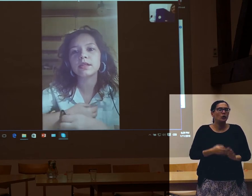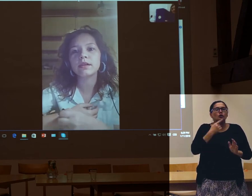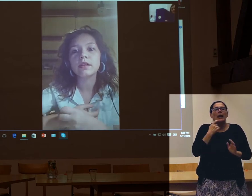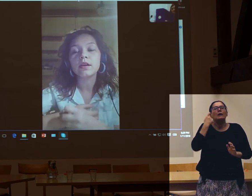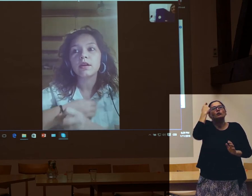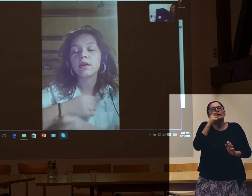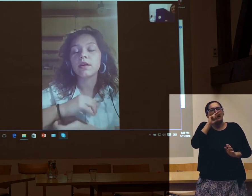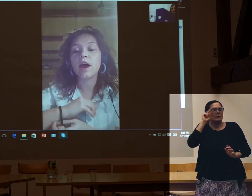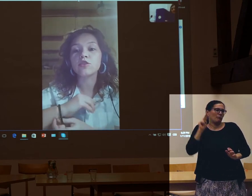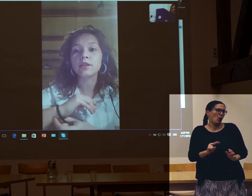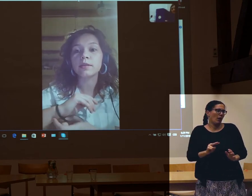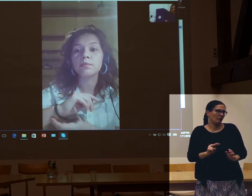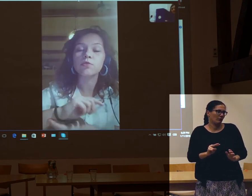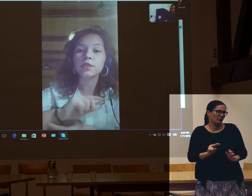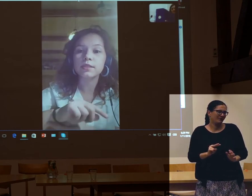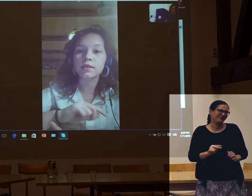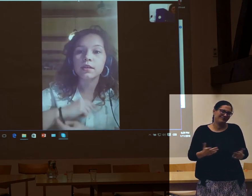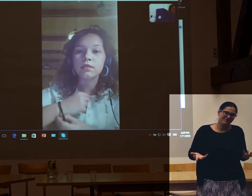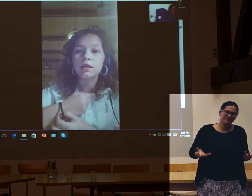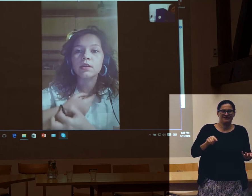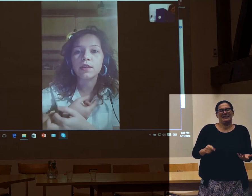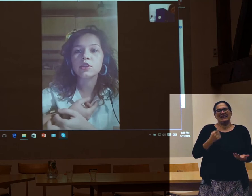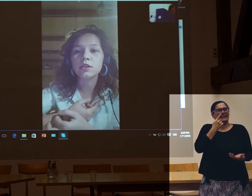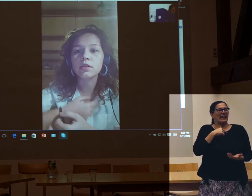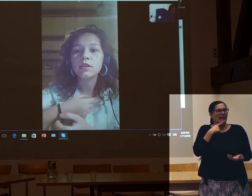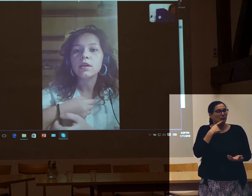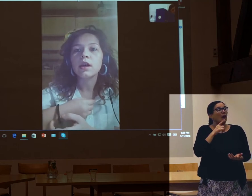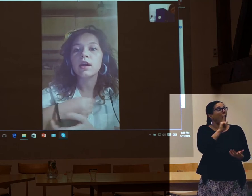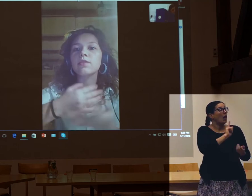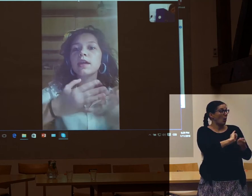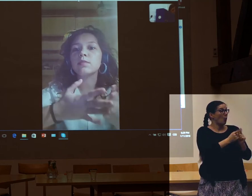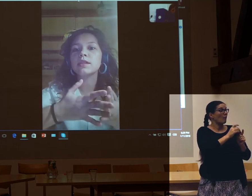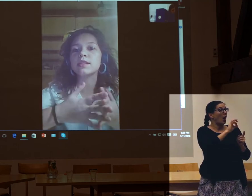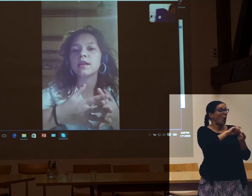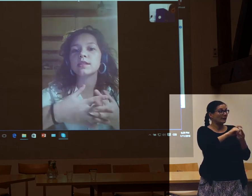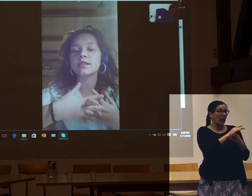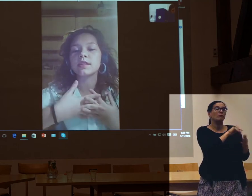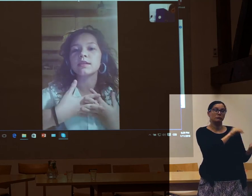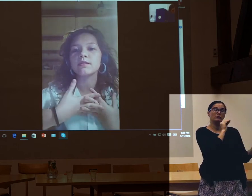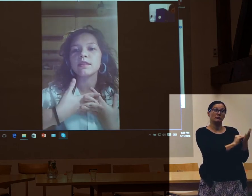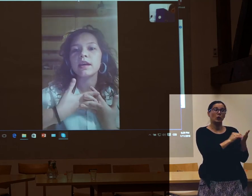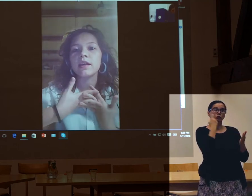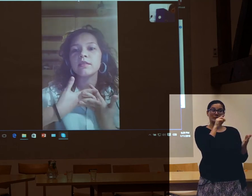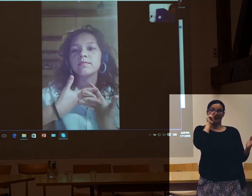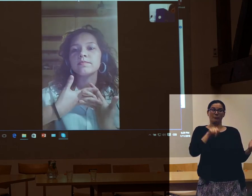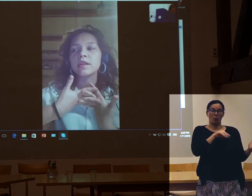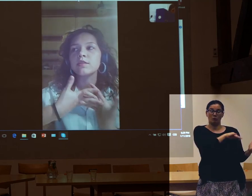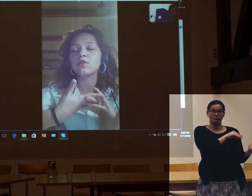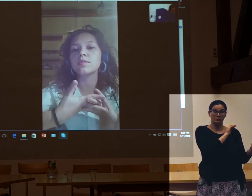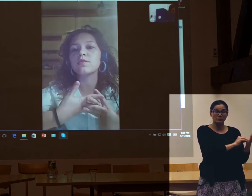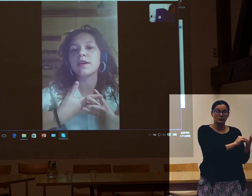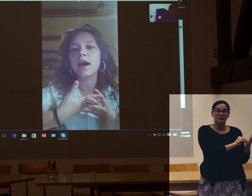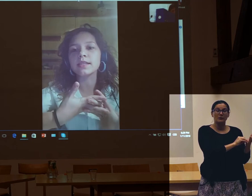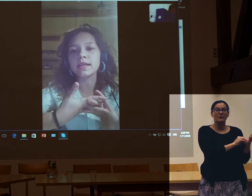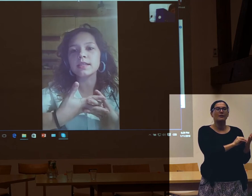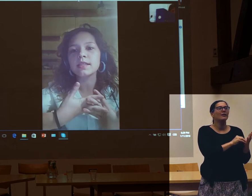is actually written in the convention. And that means that in